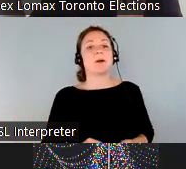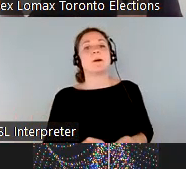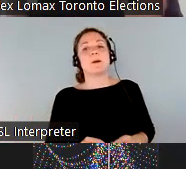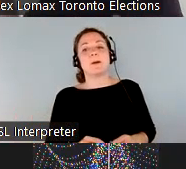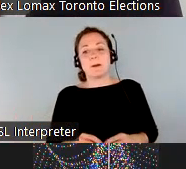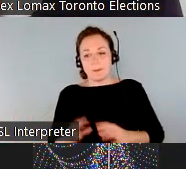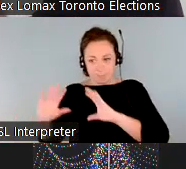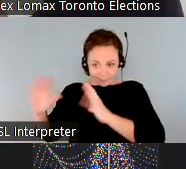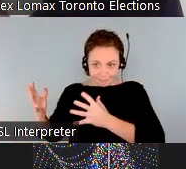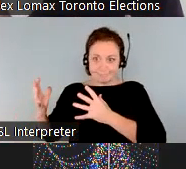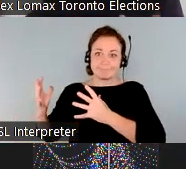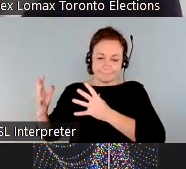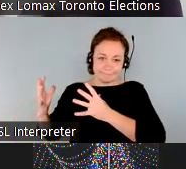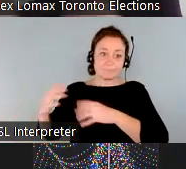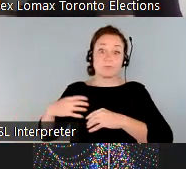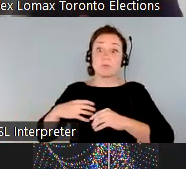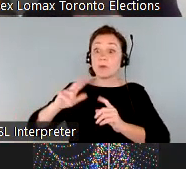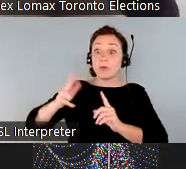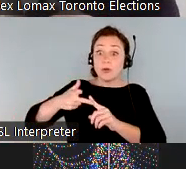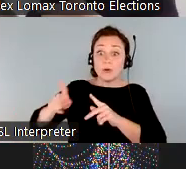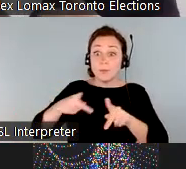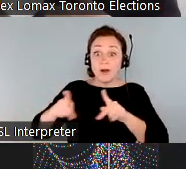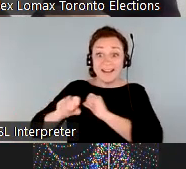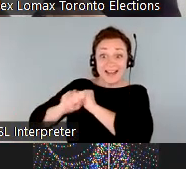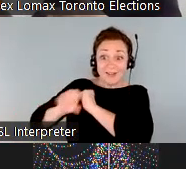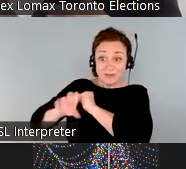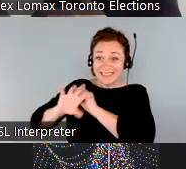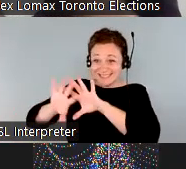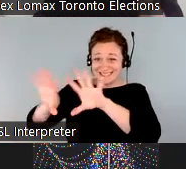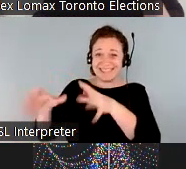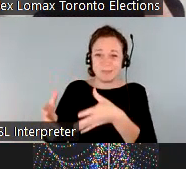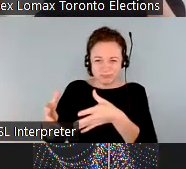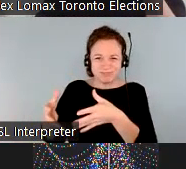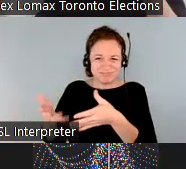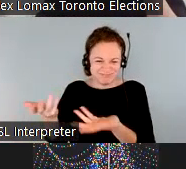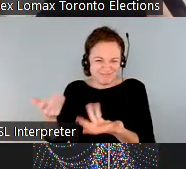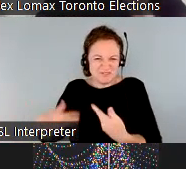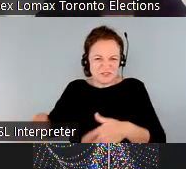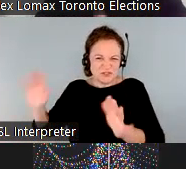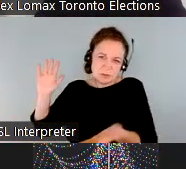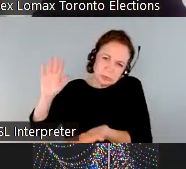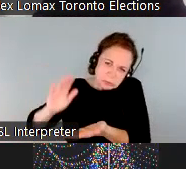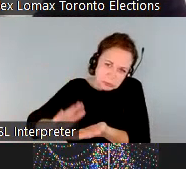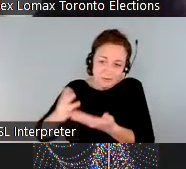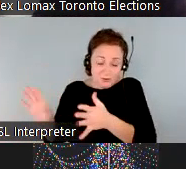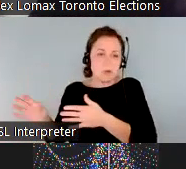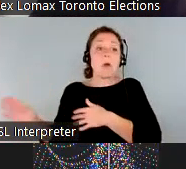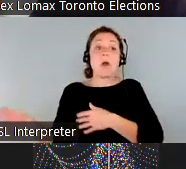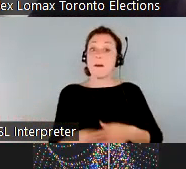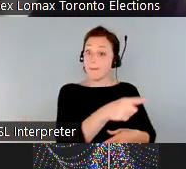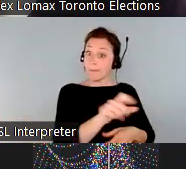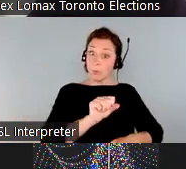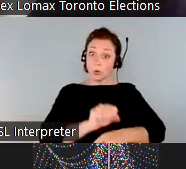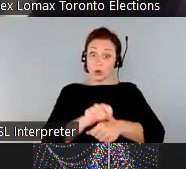the third-party advertising, is winding down. So we'll move straight on to working the